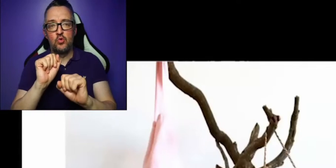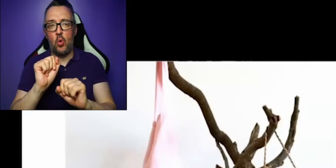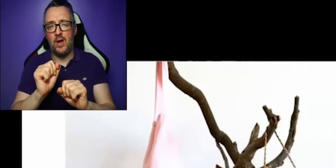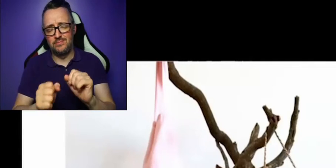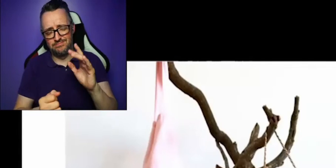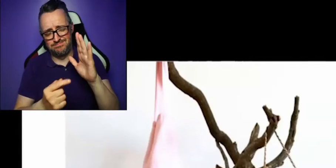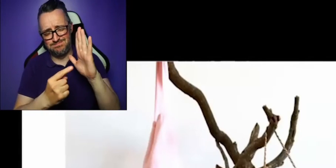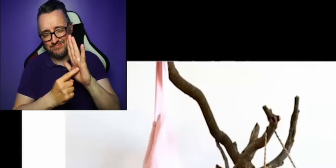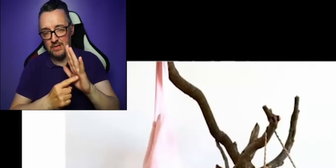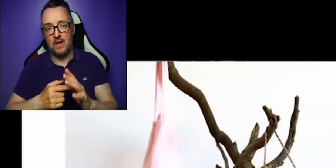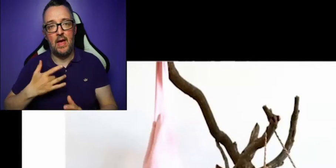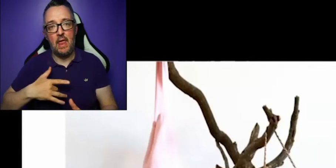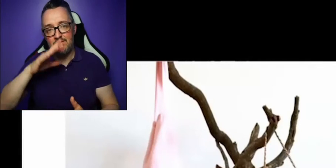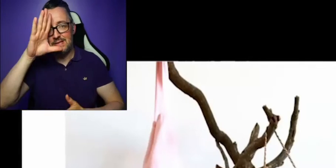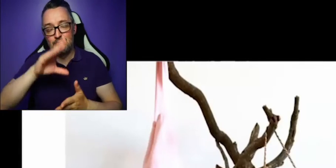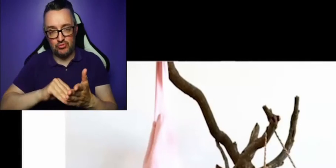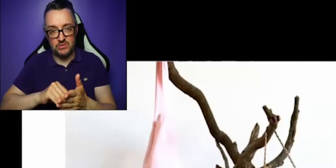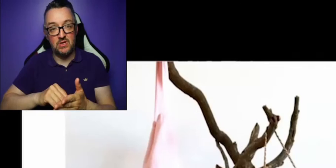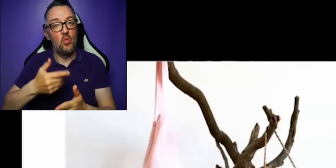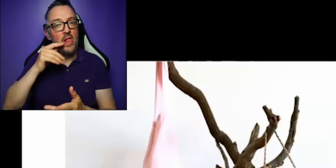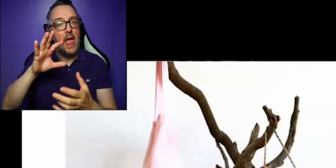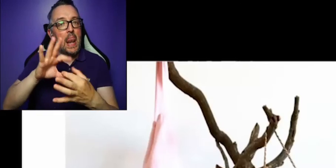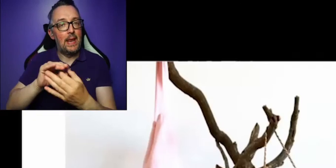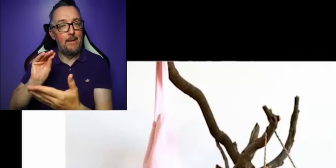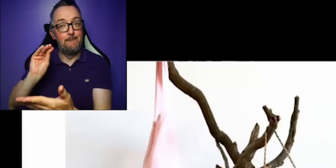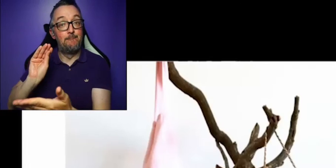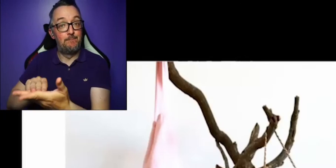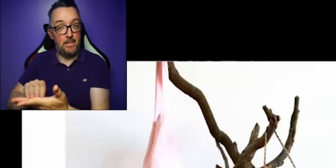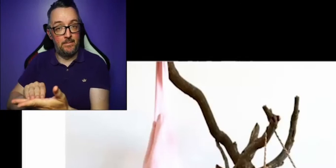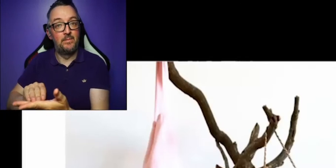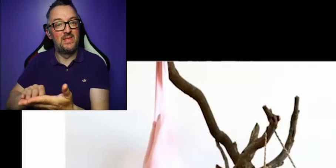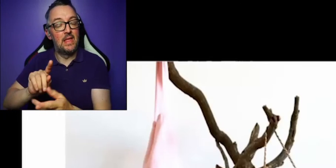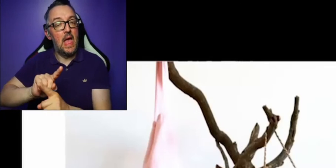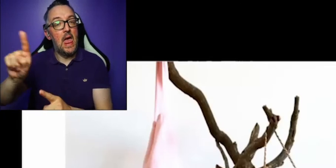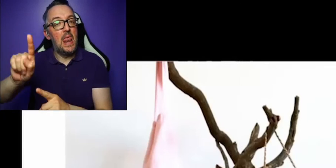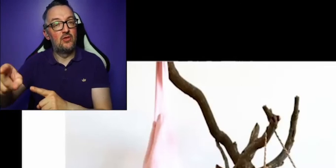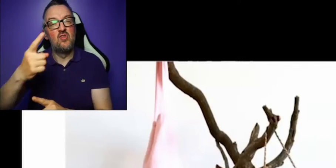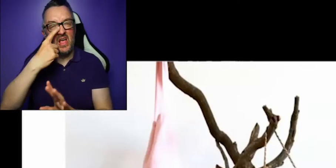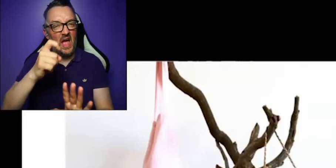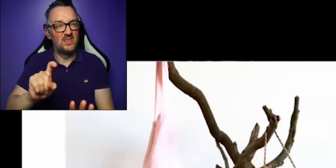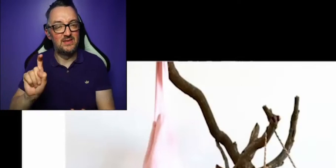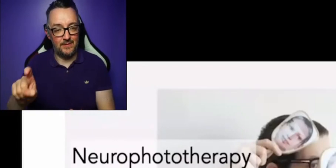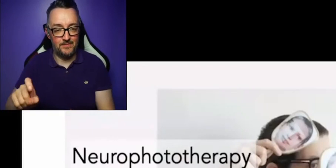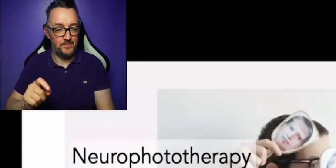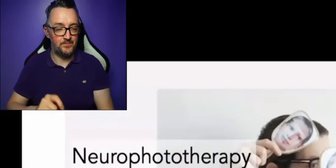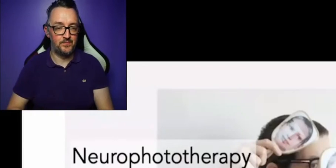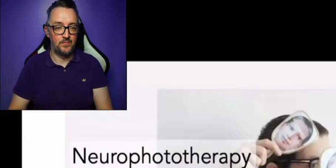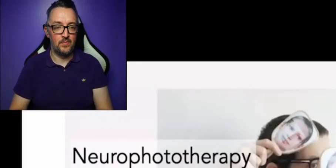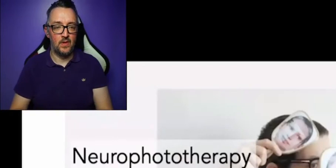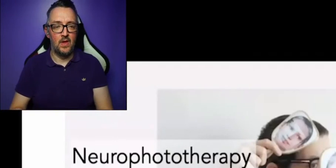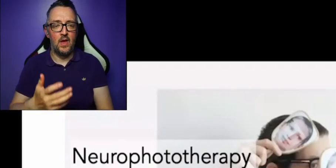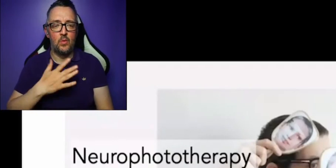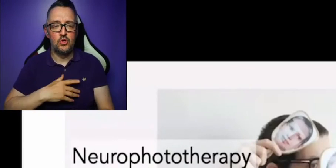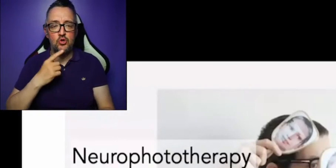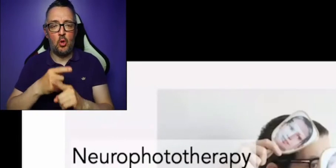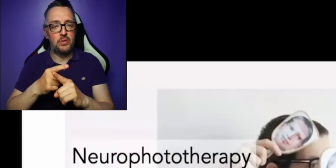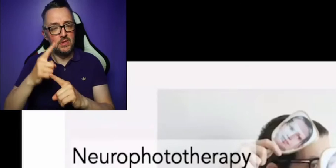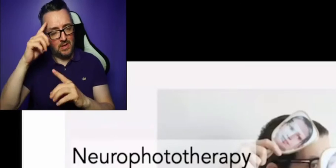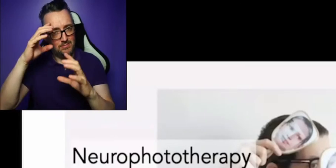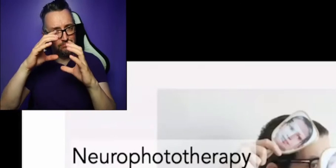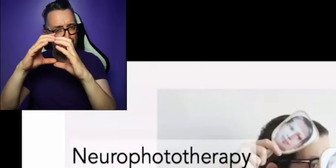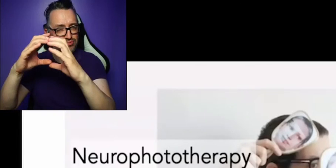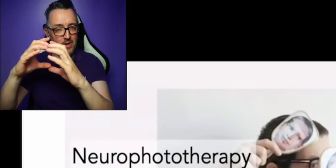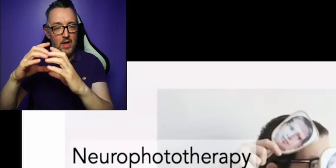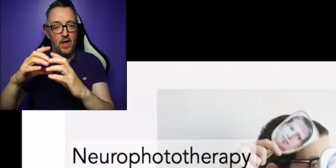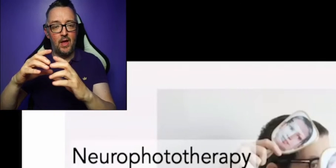experiences from you. So we'll drop that in for people to explore at a later date. But I thought we'd talk a little bit more about